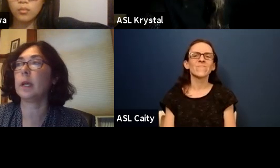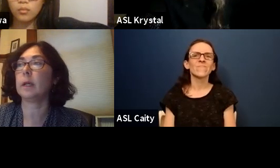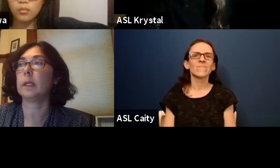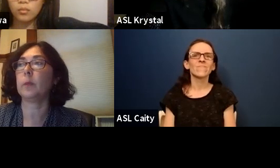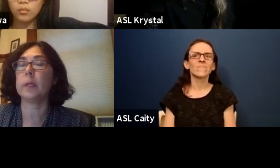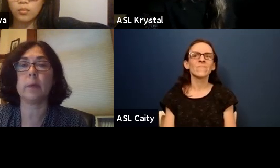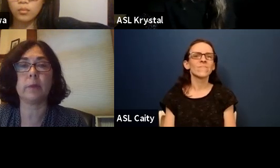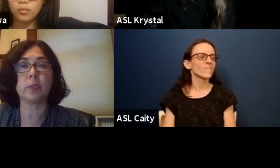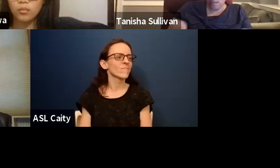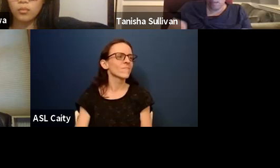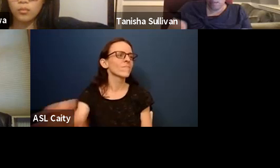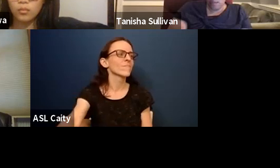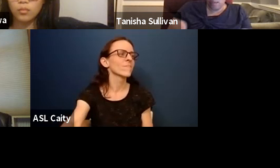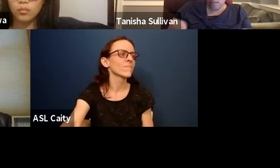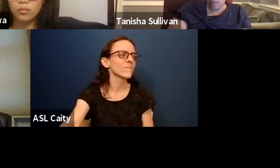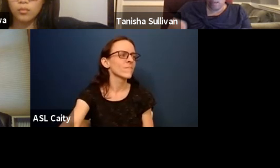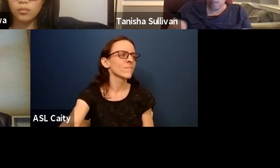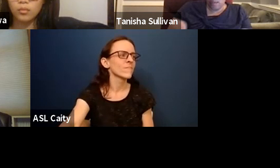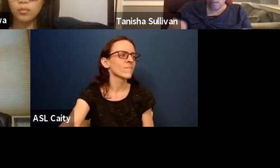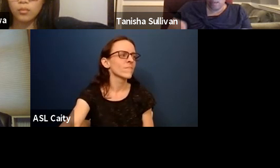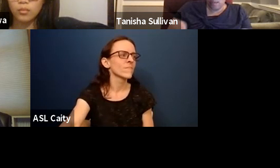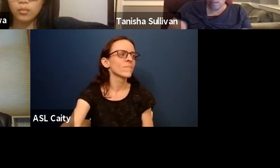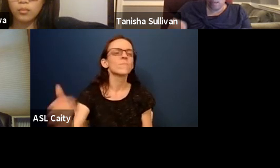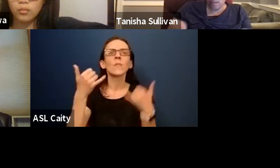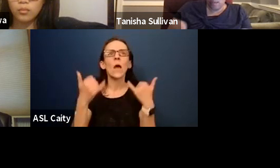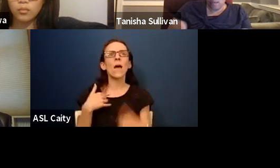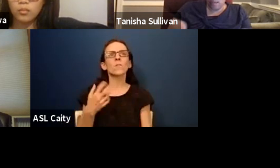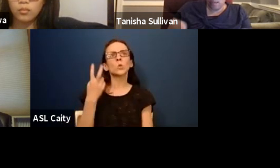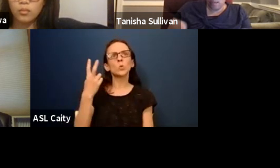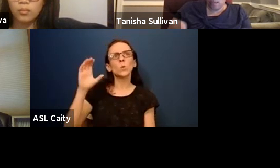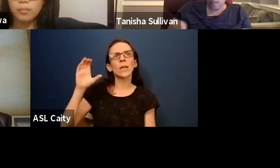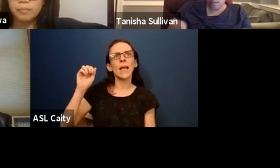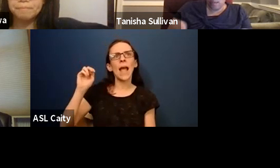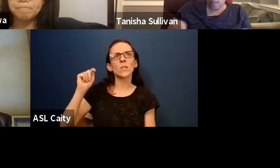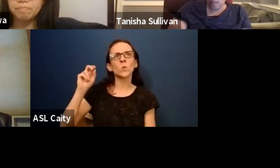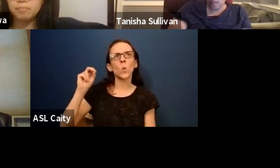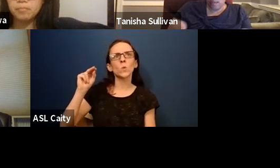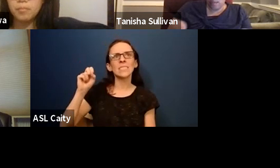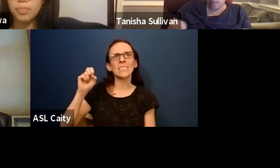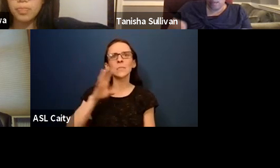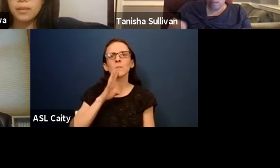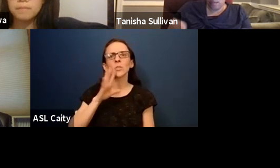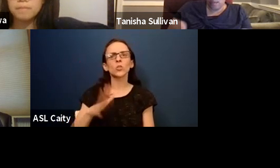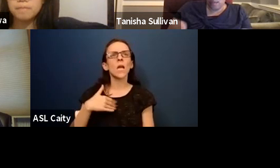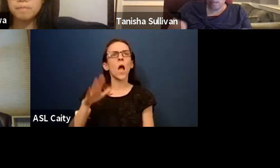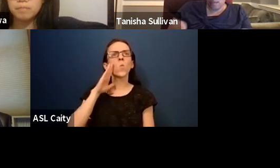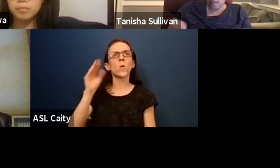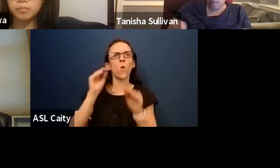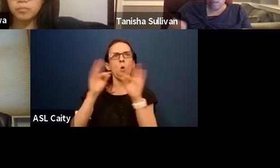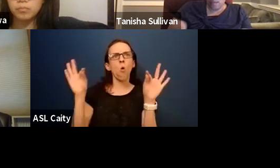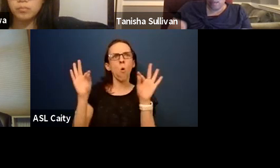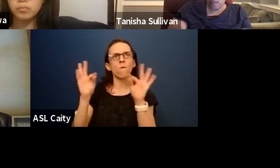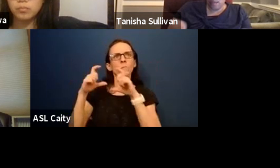We now have 2 Cantonese speakers. I will turn off the interpretation icon, and interpreters will